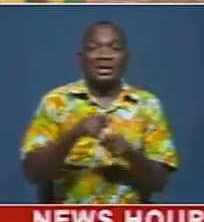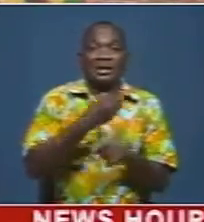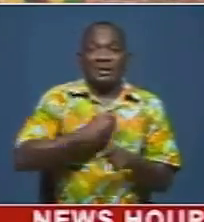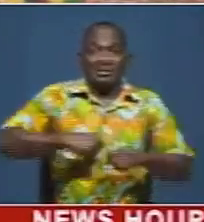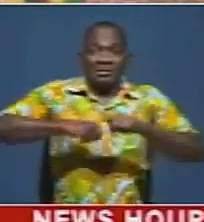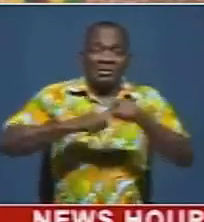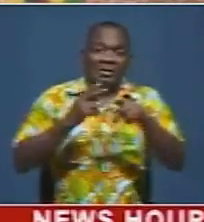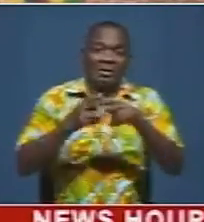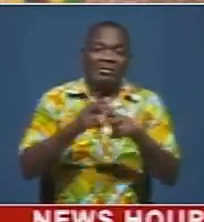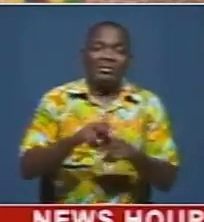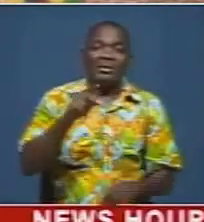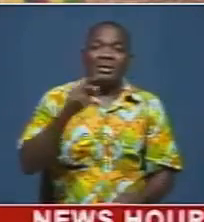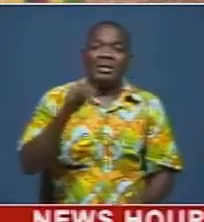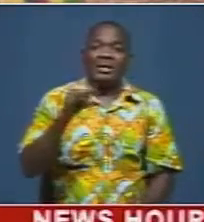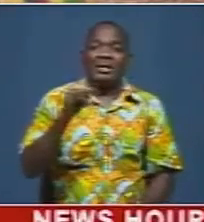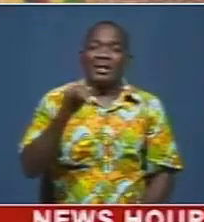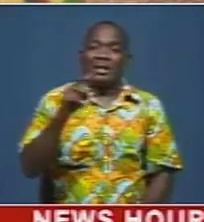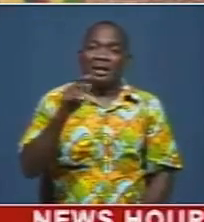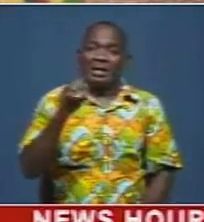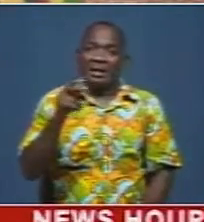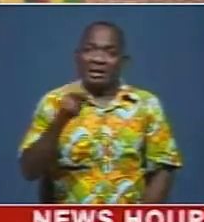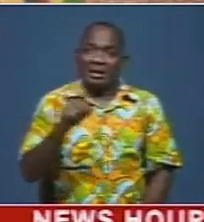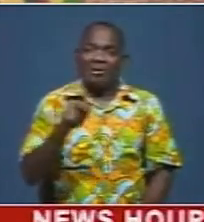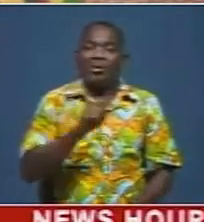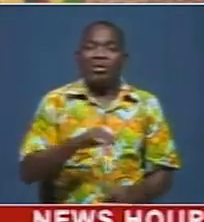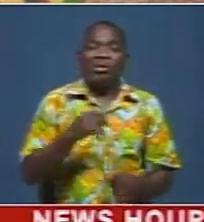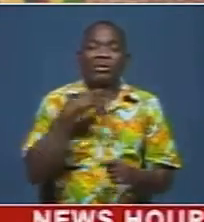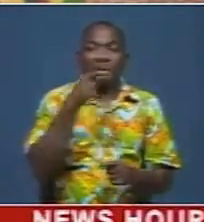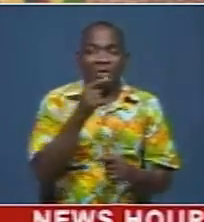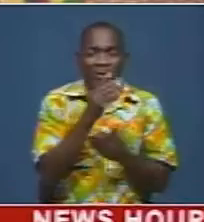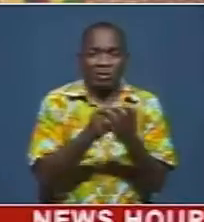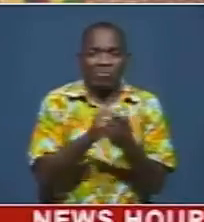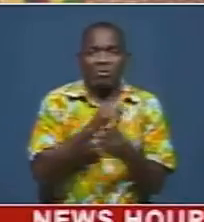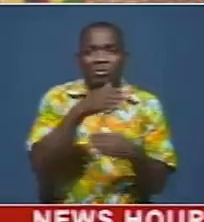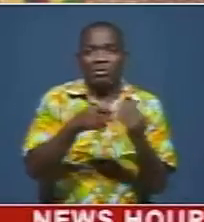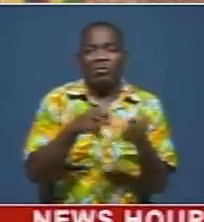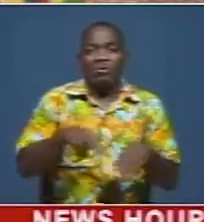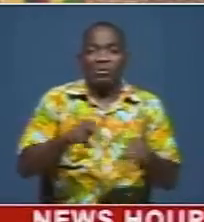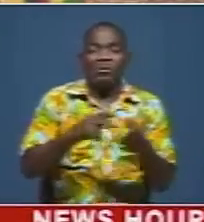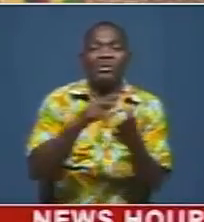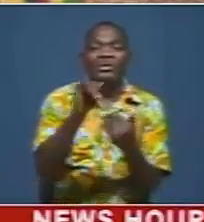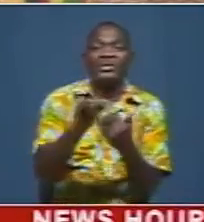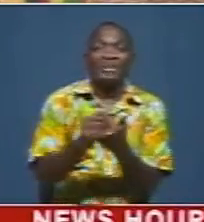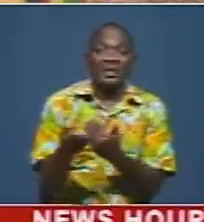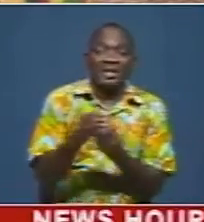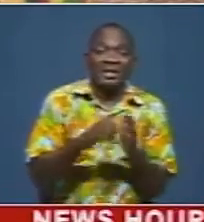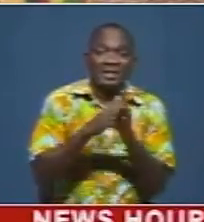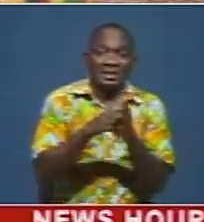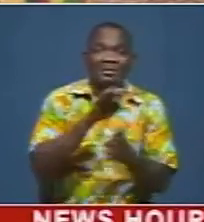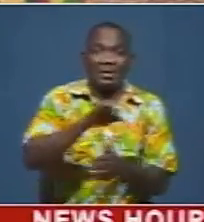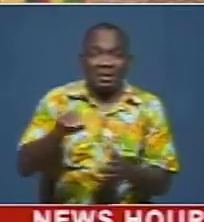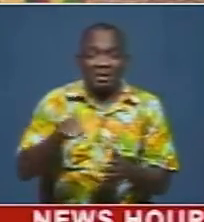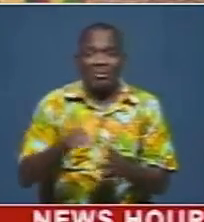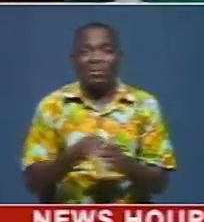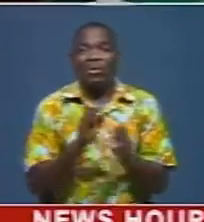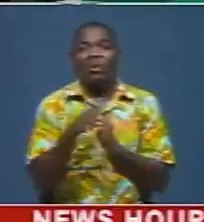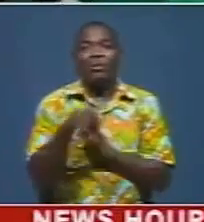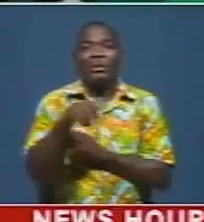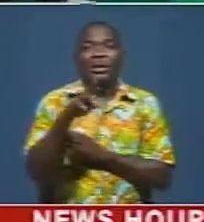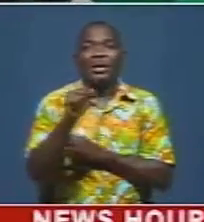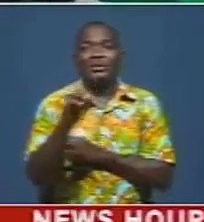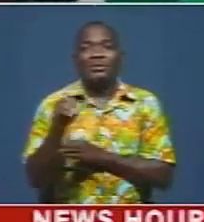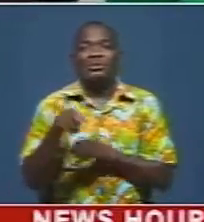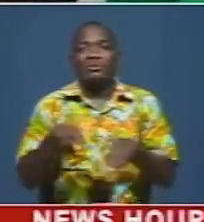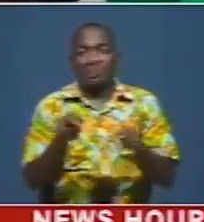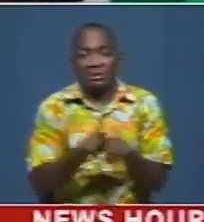Osiadie Yokwesi Kening of Etimokwa, mentioned some completed road projects such as the Cape Coast to Trifo Praso